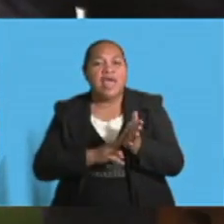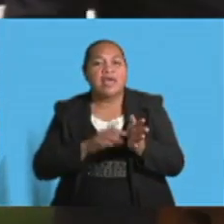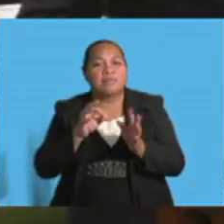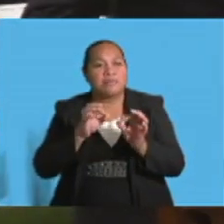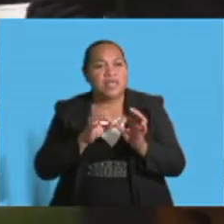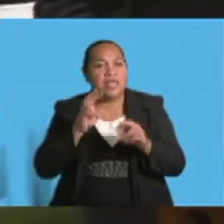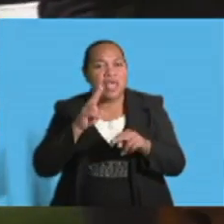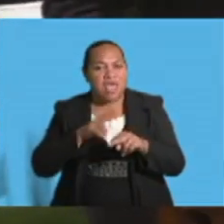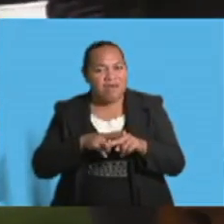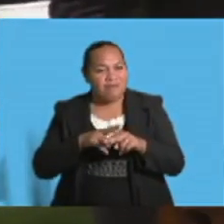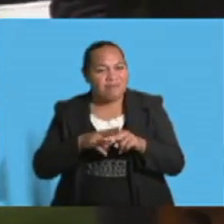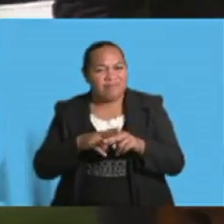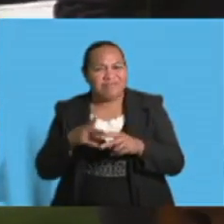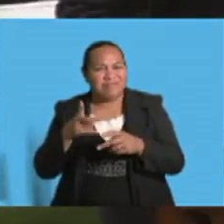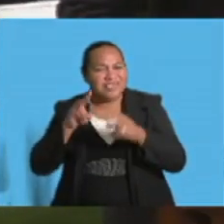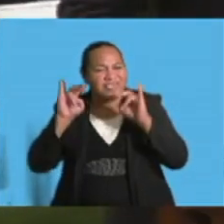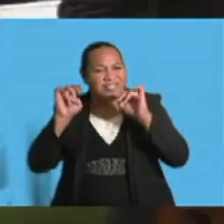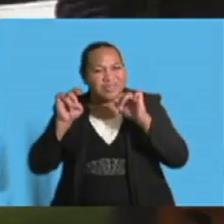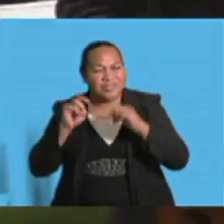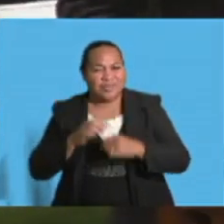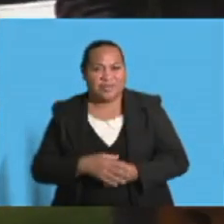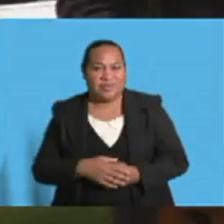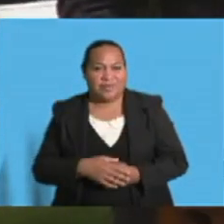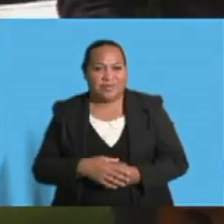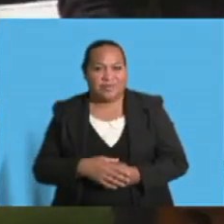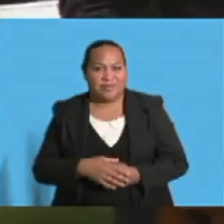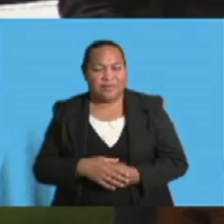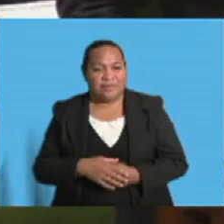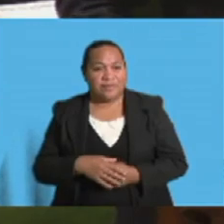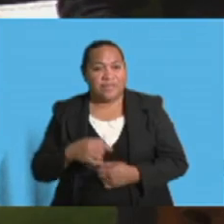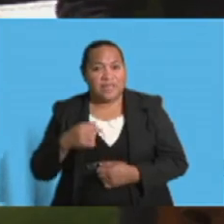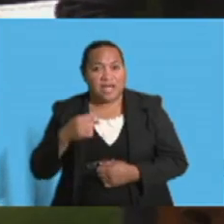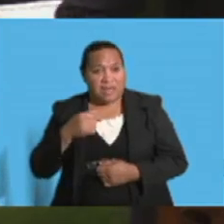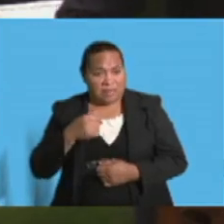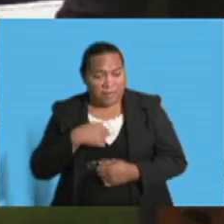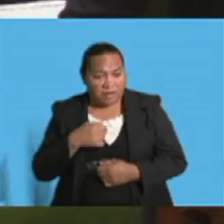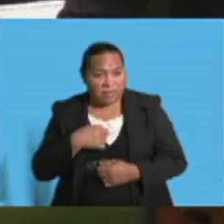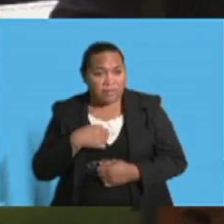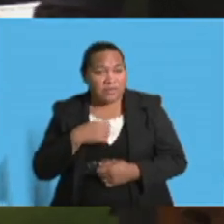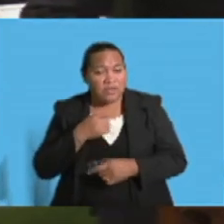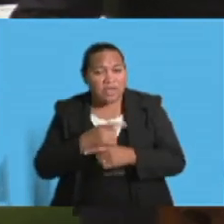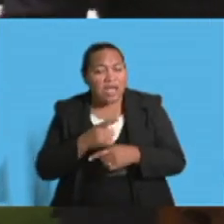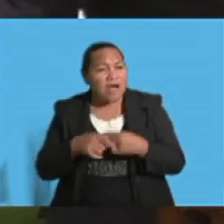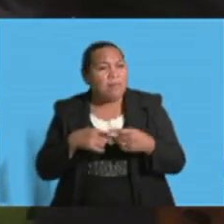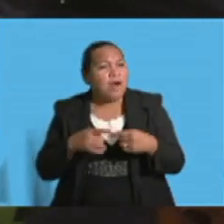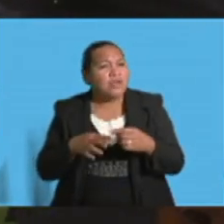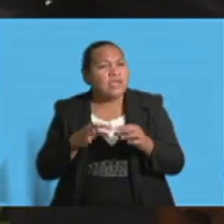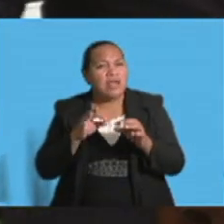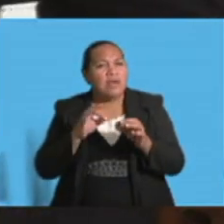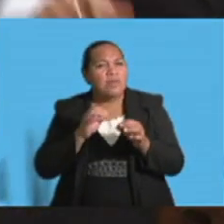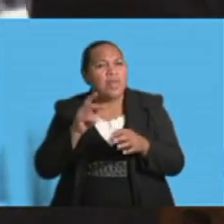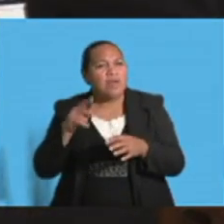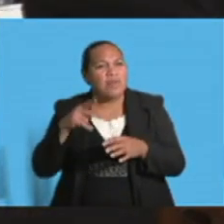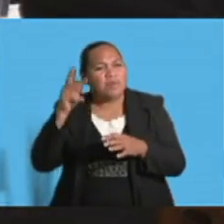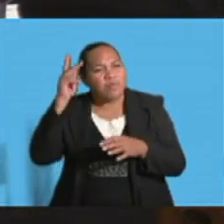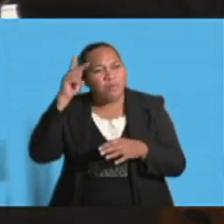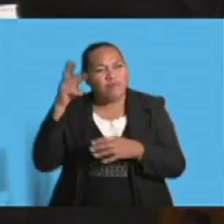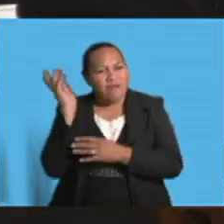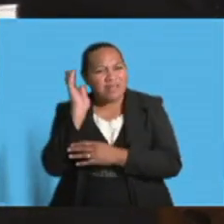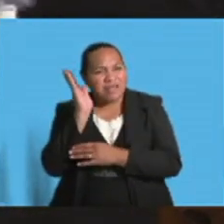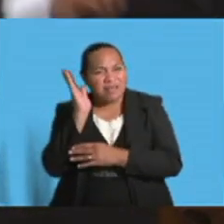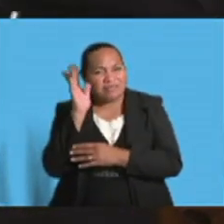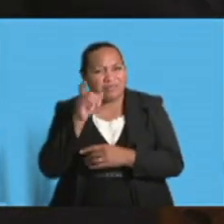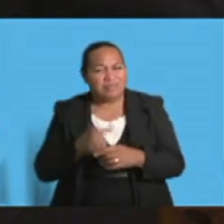Speaker, I, in fact, harassed Honourable Biman Prasad about Professor Anirudh Singh. He only talked